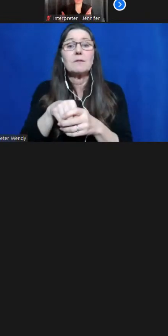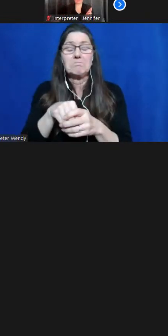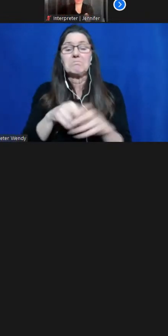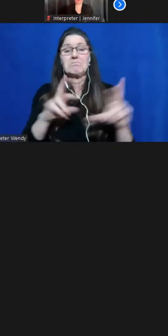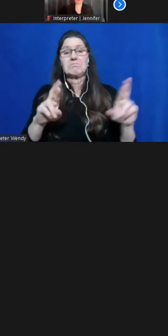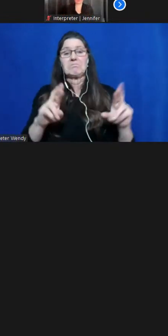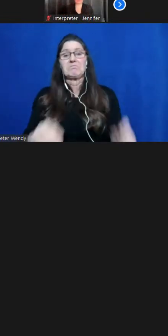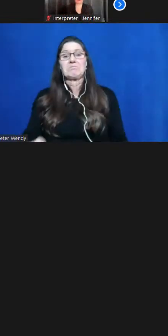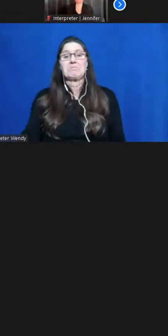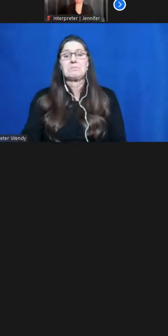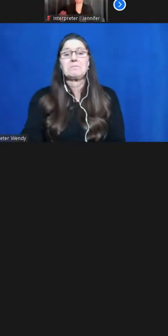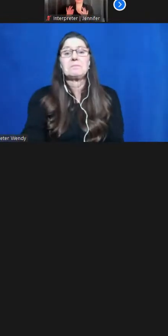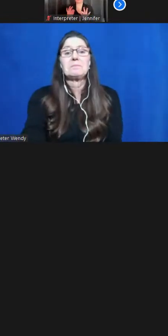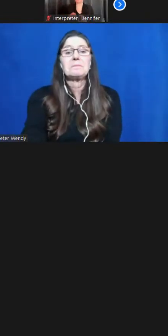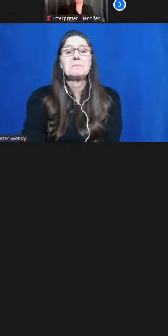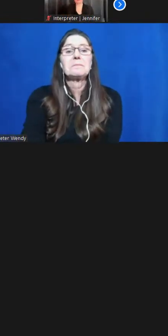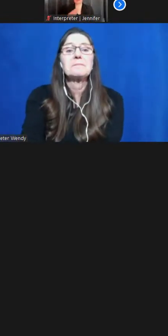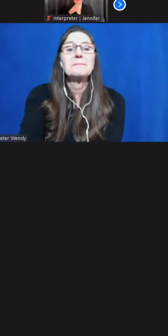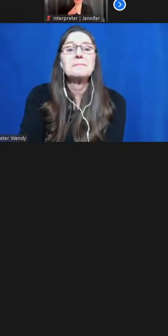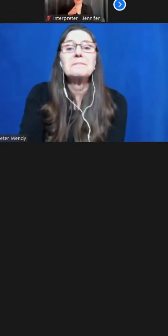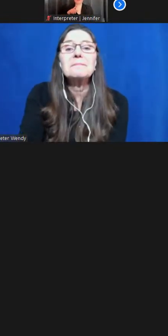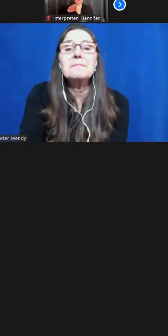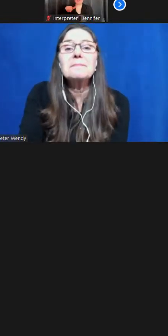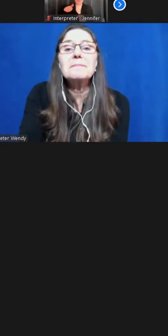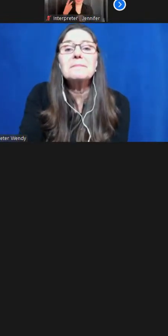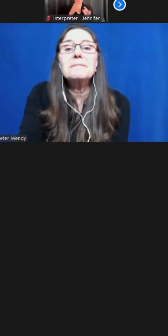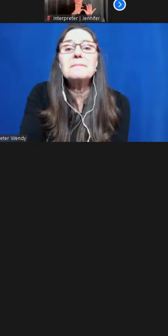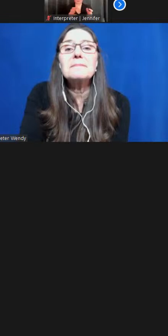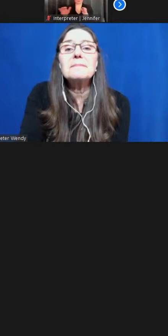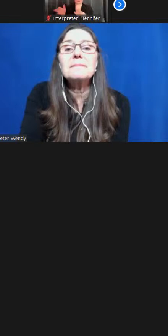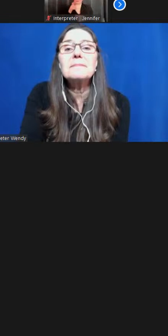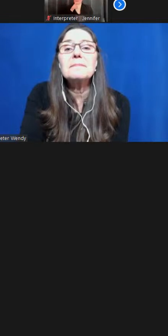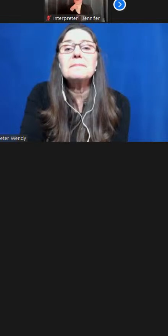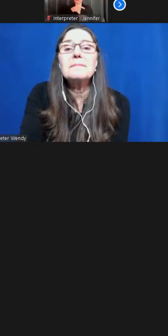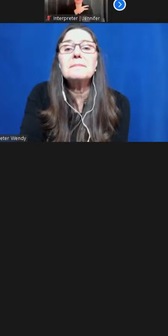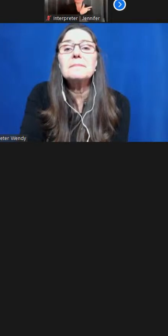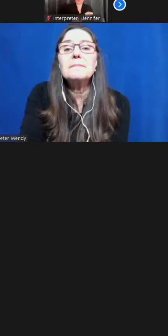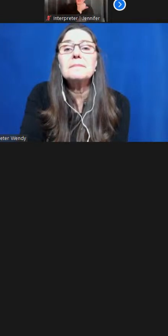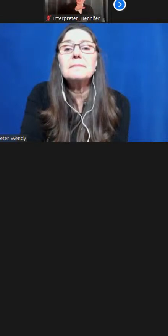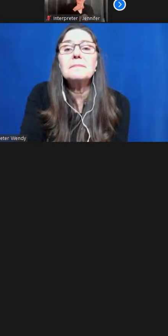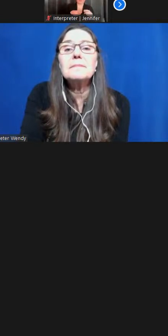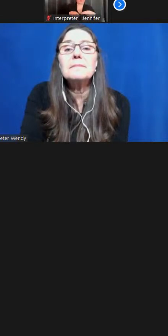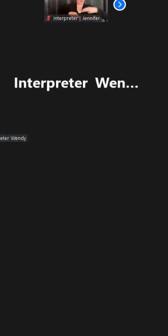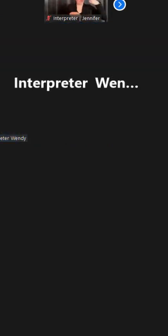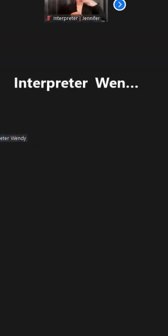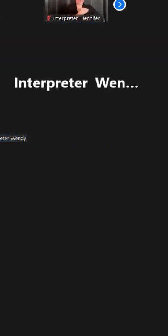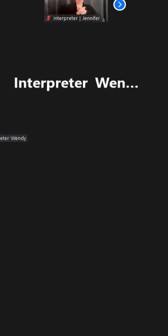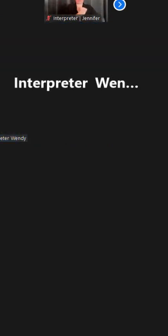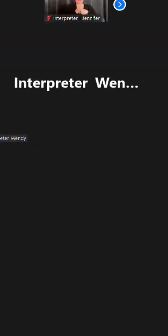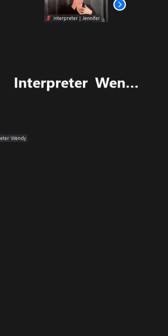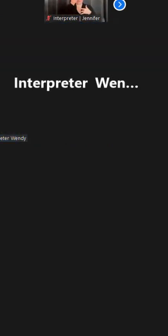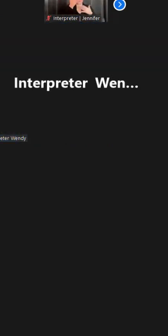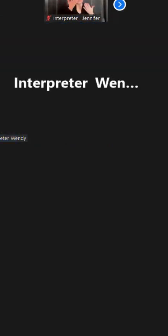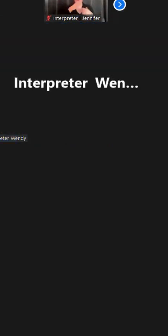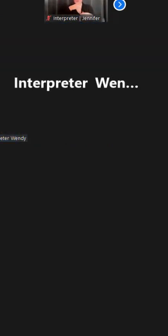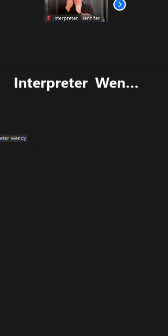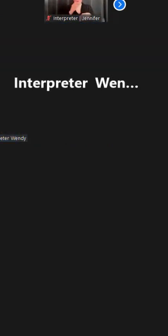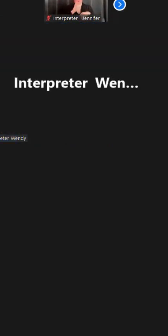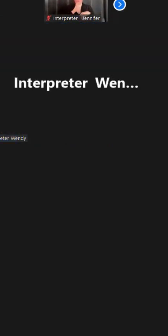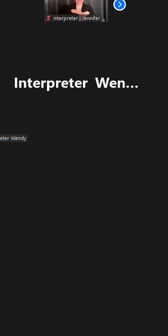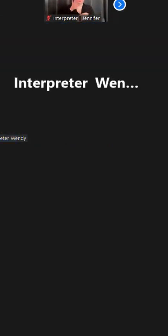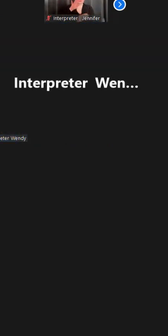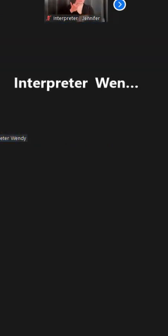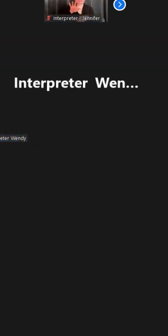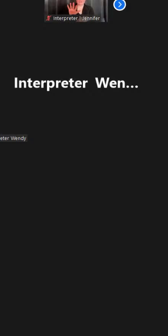people, but who have a high risk of disease, and they may be over 75, or